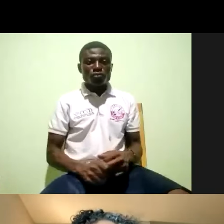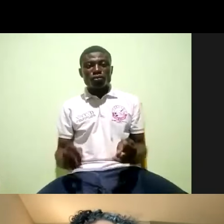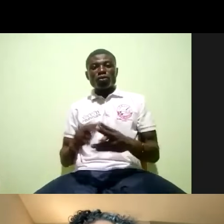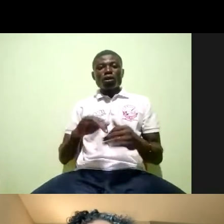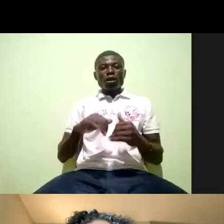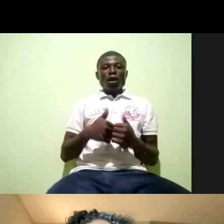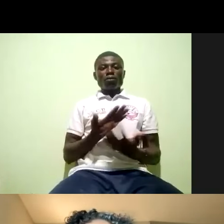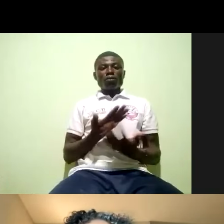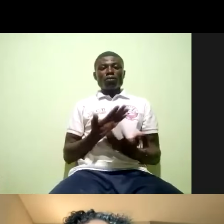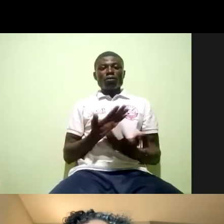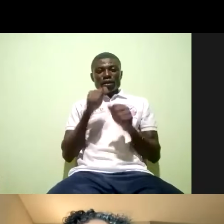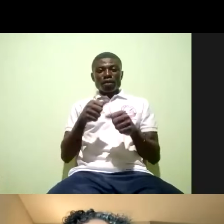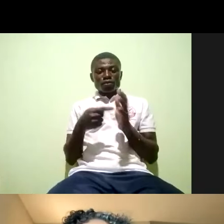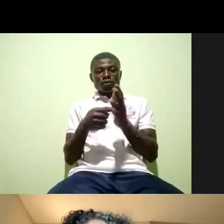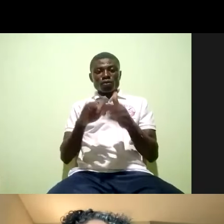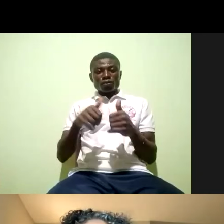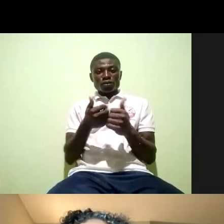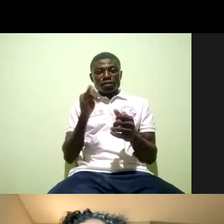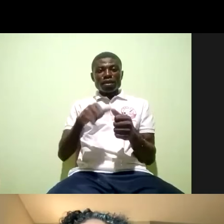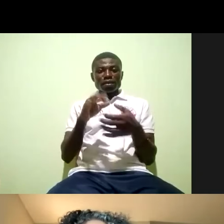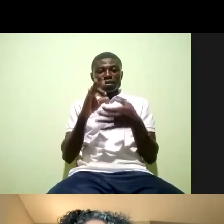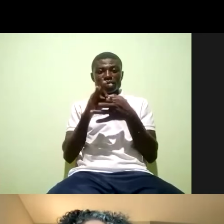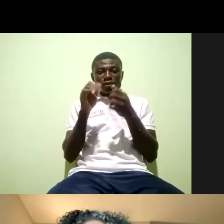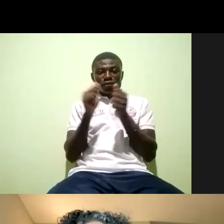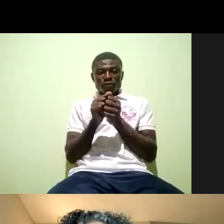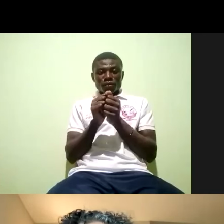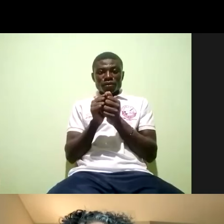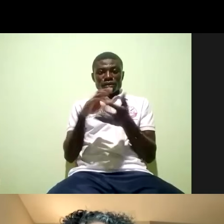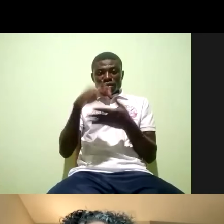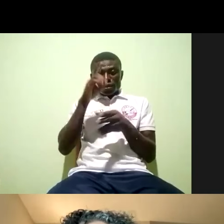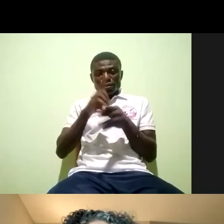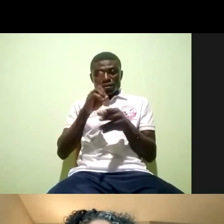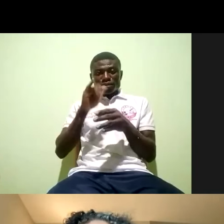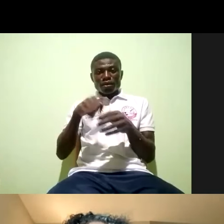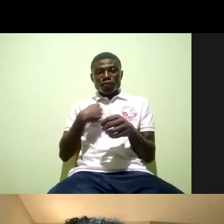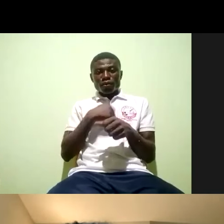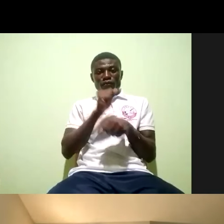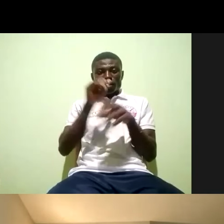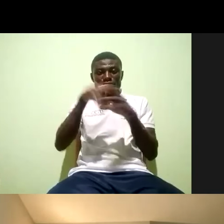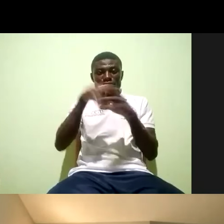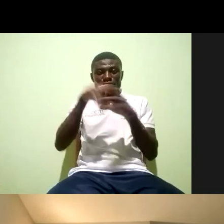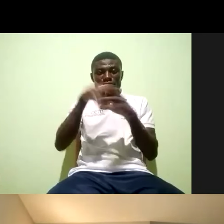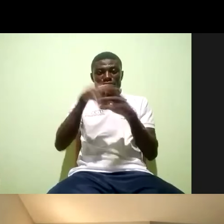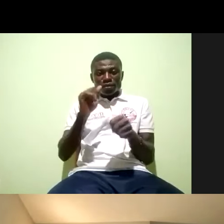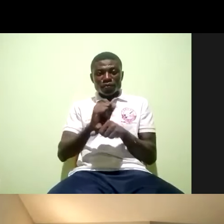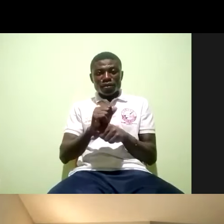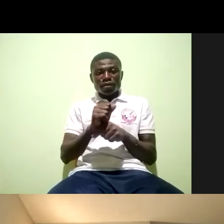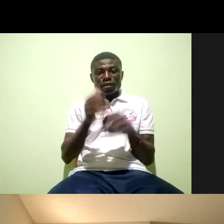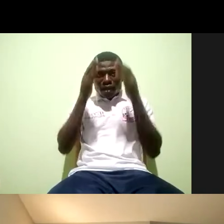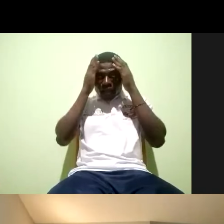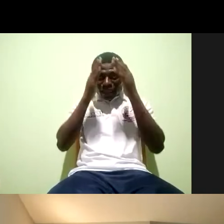comorbid conditions associated with learning disabilities? Attention deficit